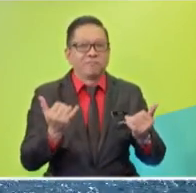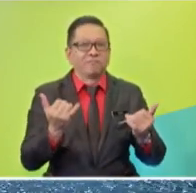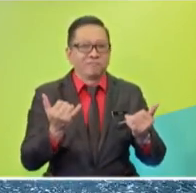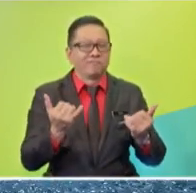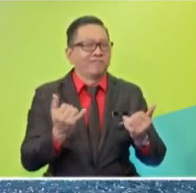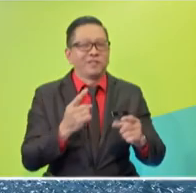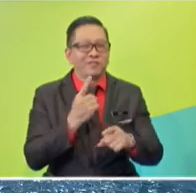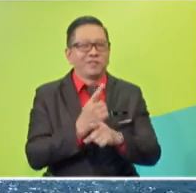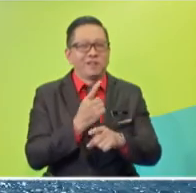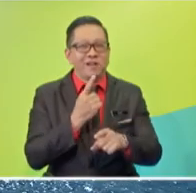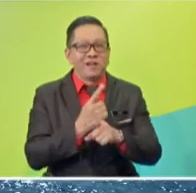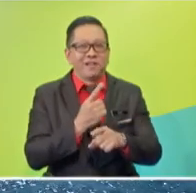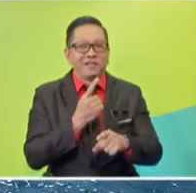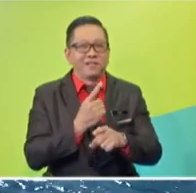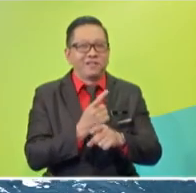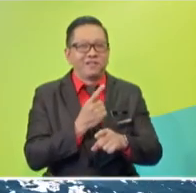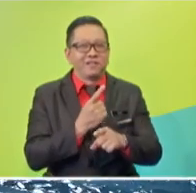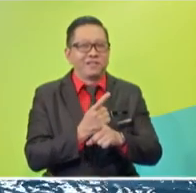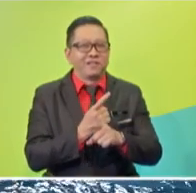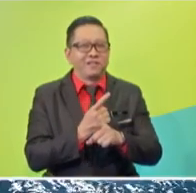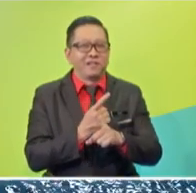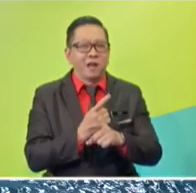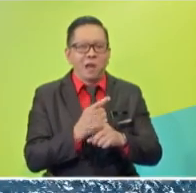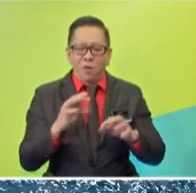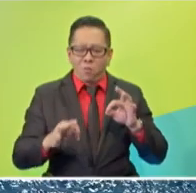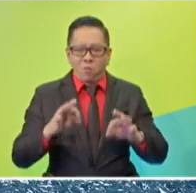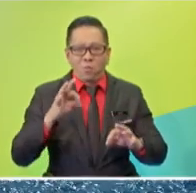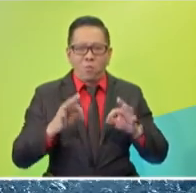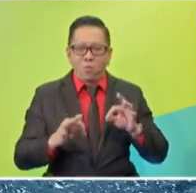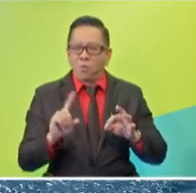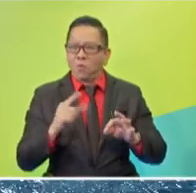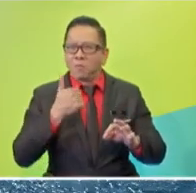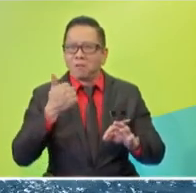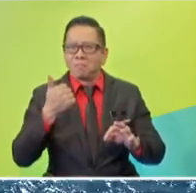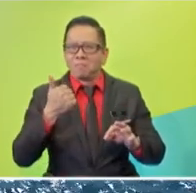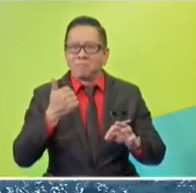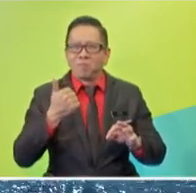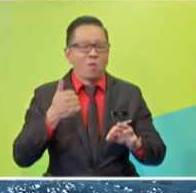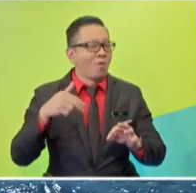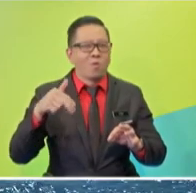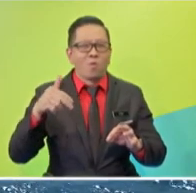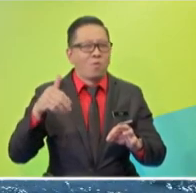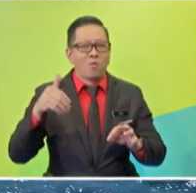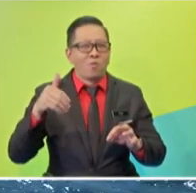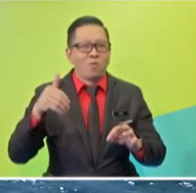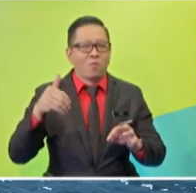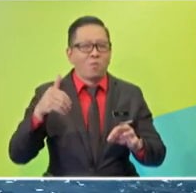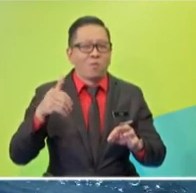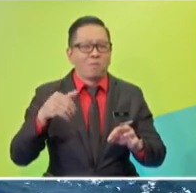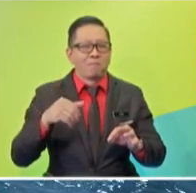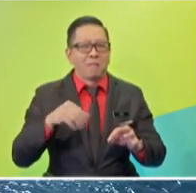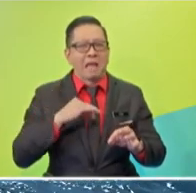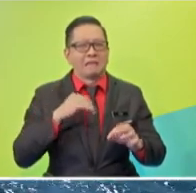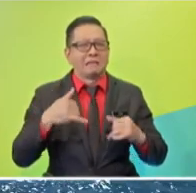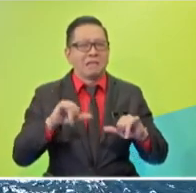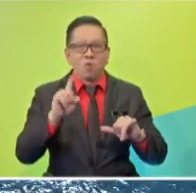That's right. Have you decided which flavor is the best yet? No, I haven't. I've still